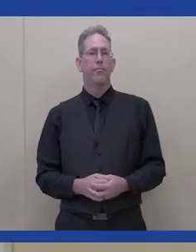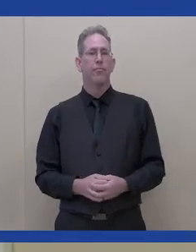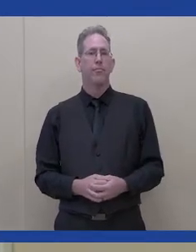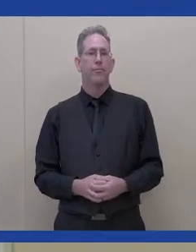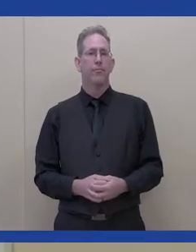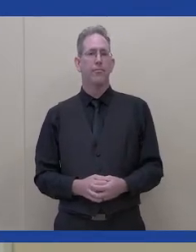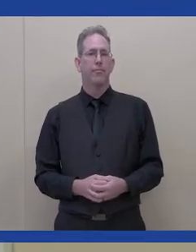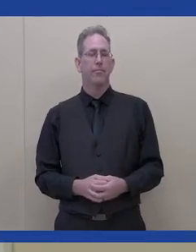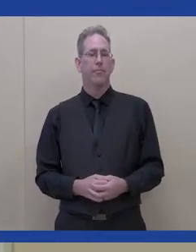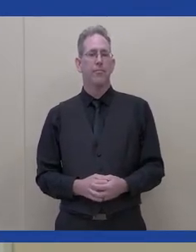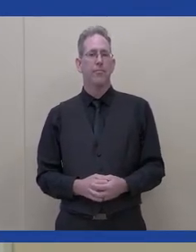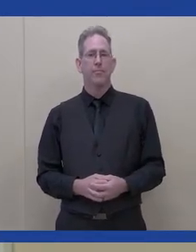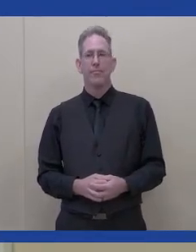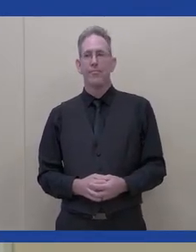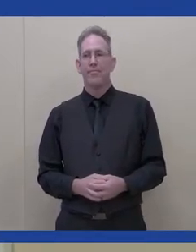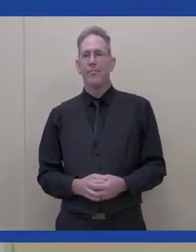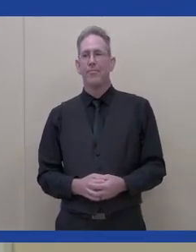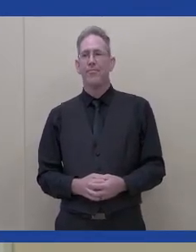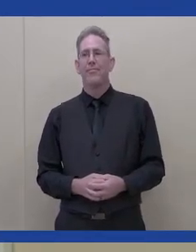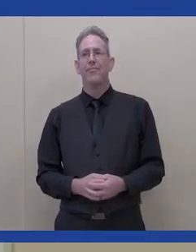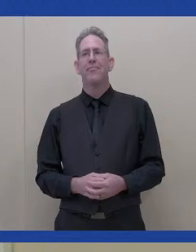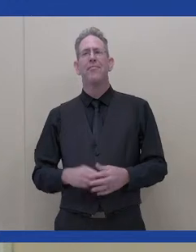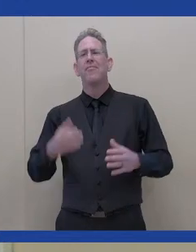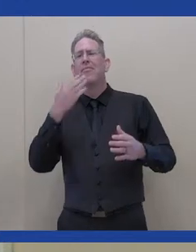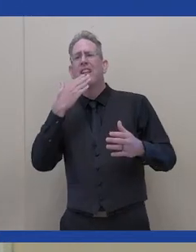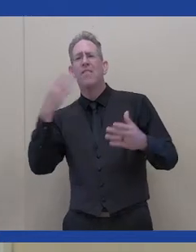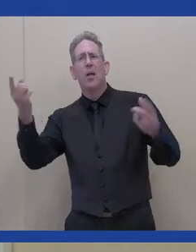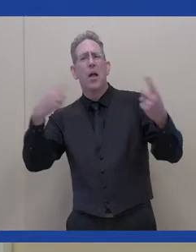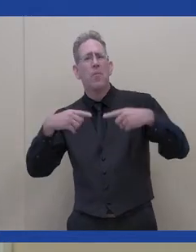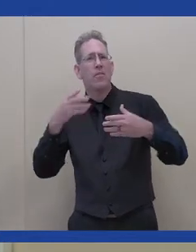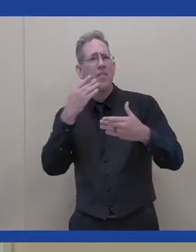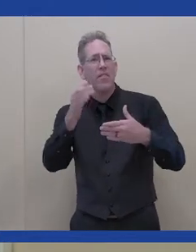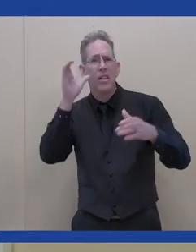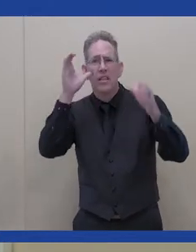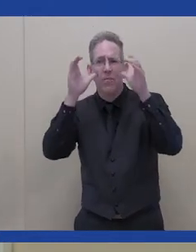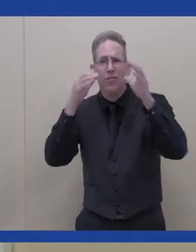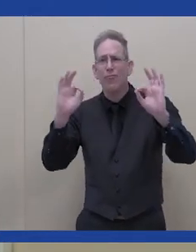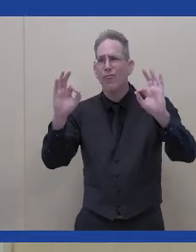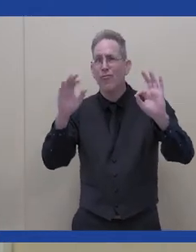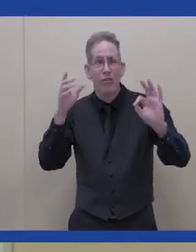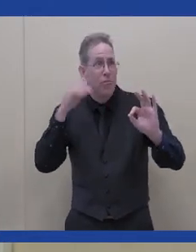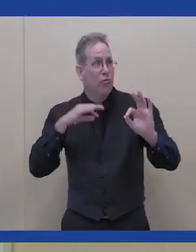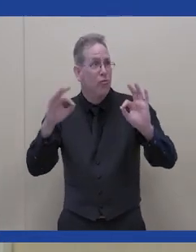Thank you so much. All right, can everyone hear me? All right, here we go.